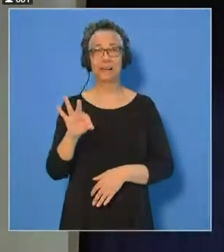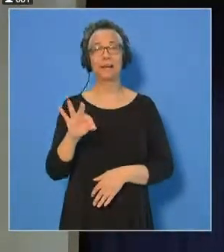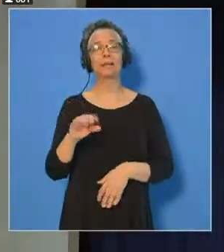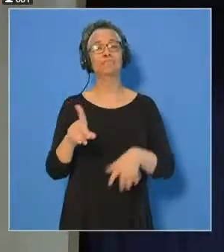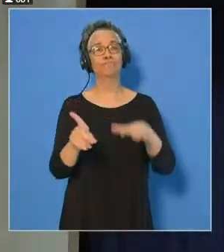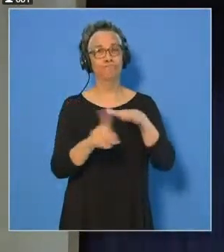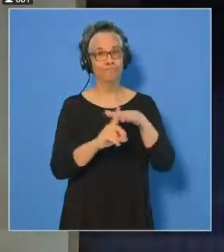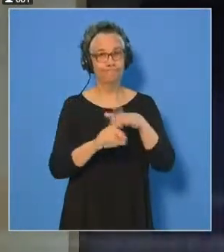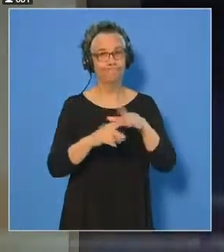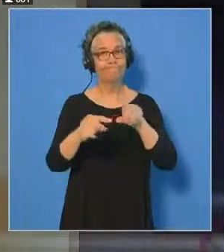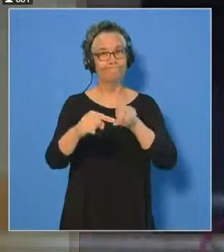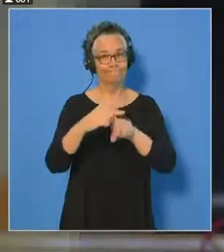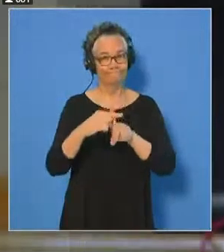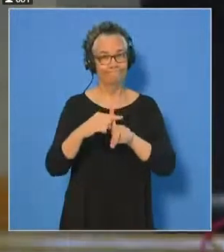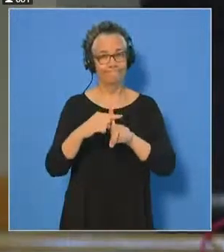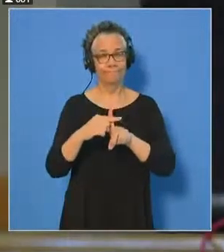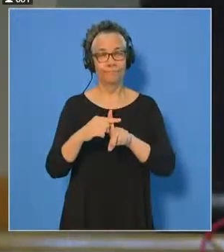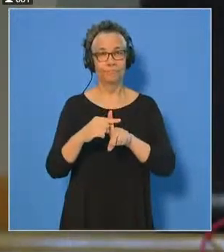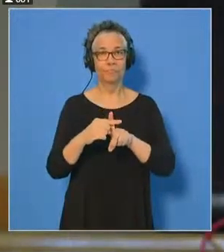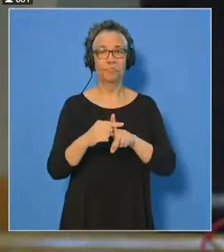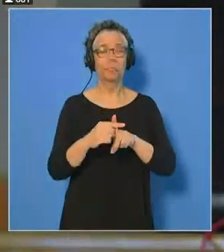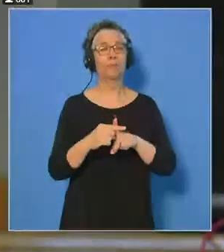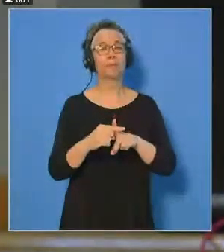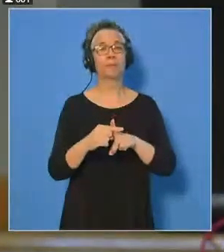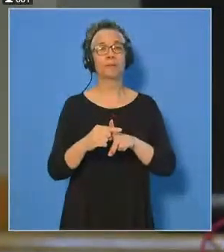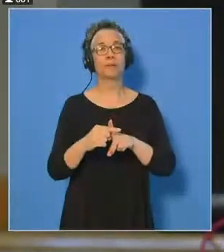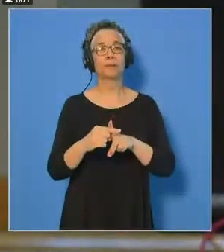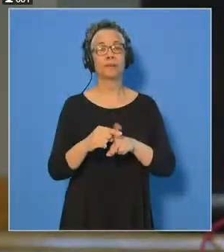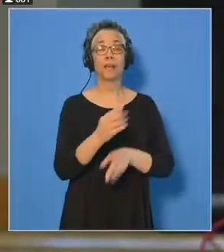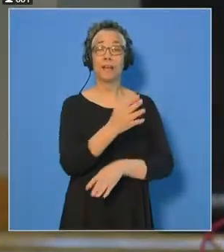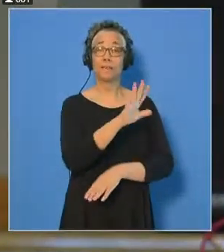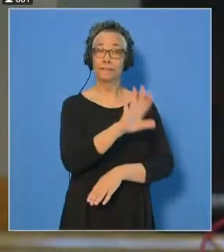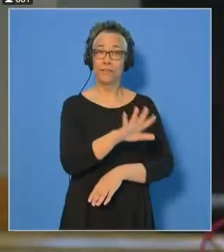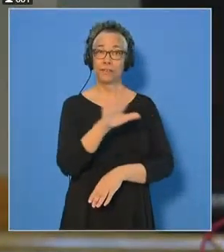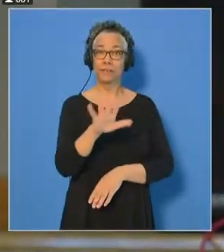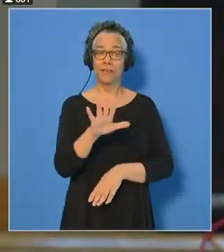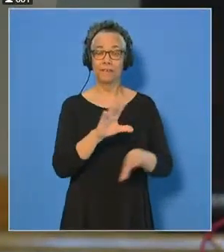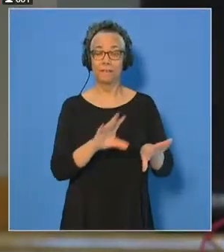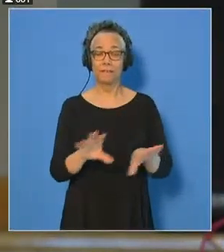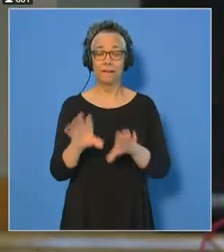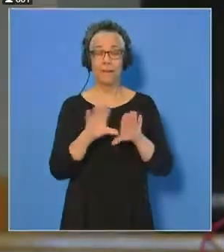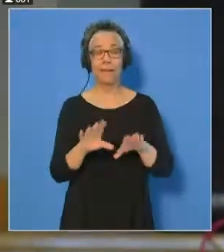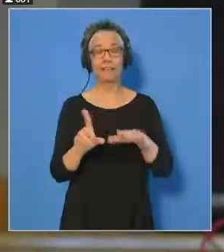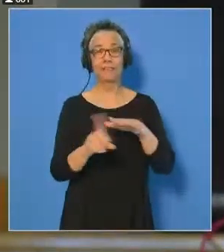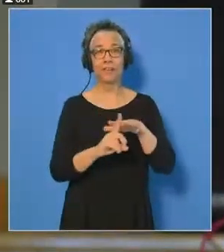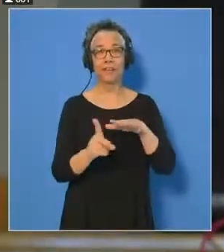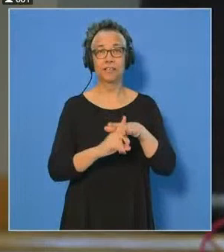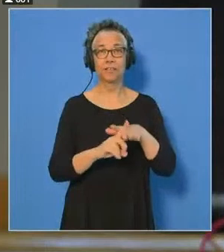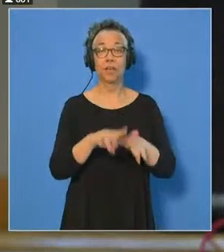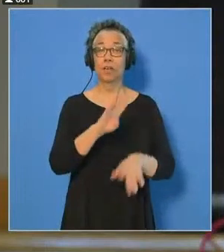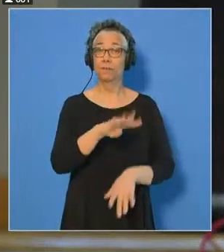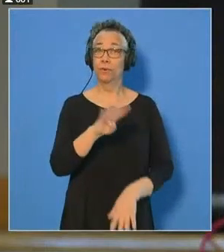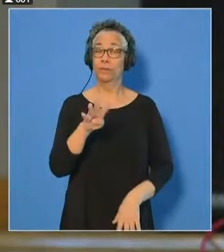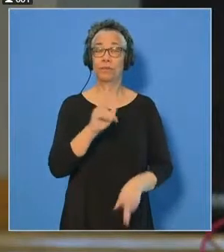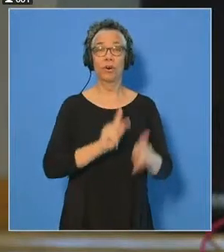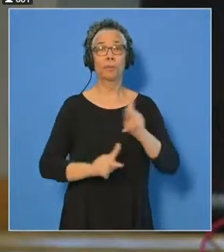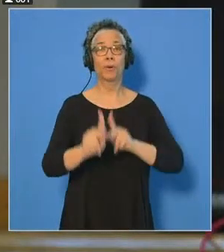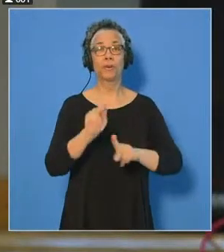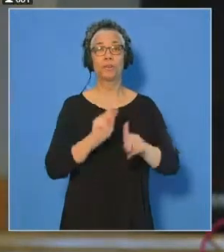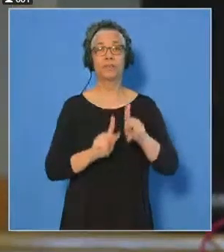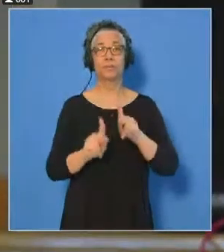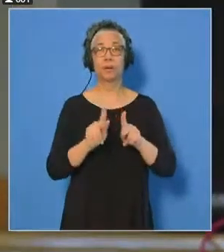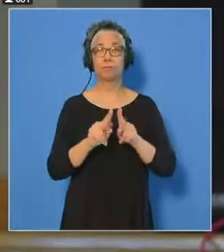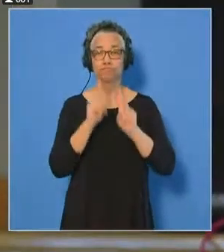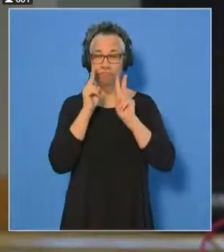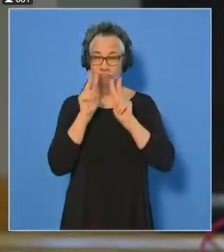cases. Their status is as follows. There are 55 active cases, of which 44 persons are under